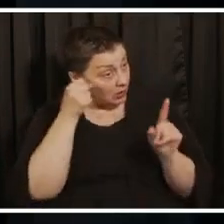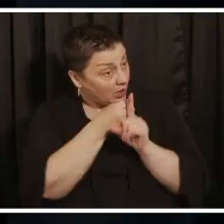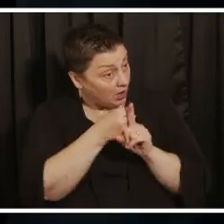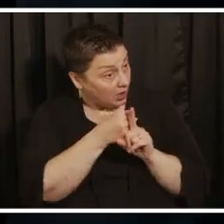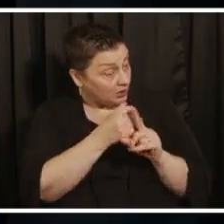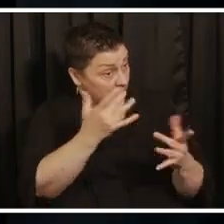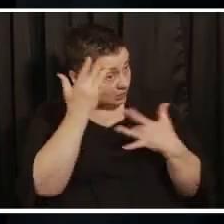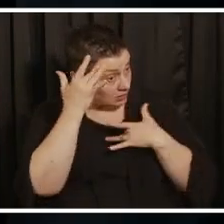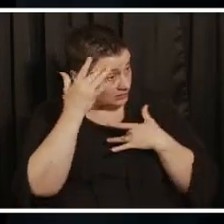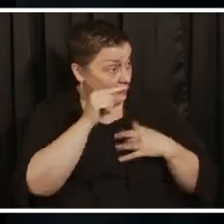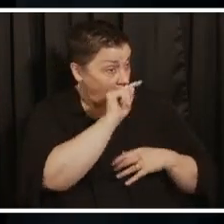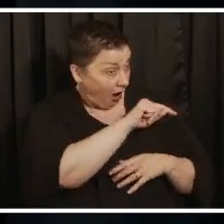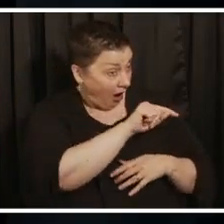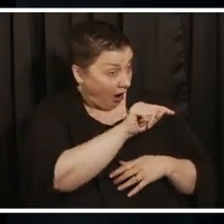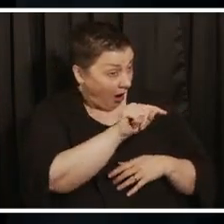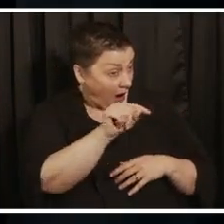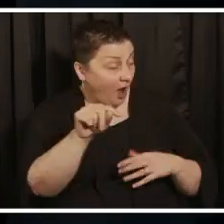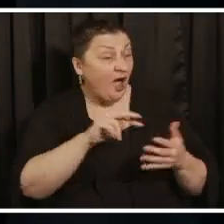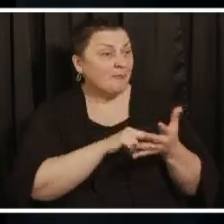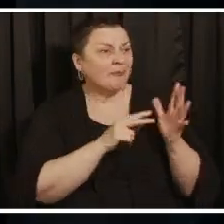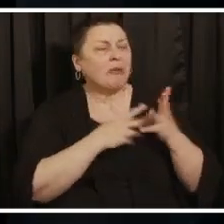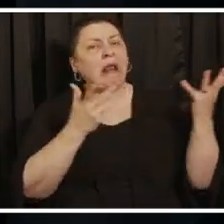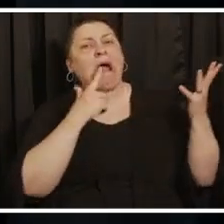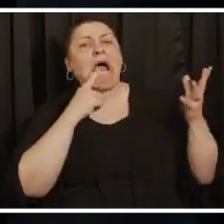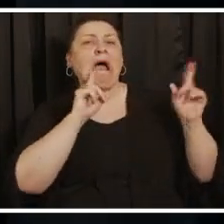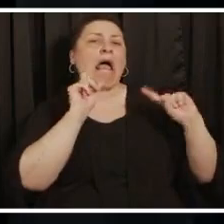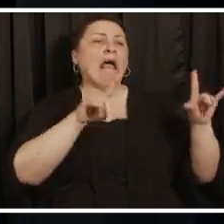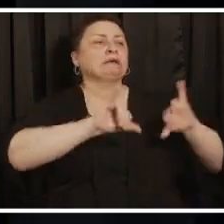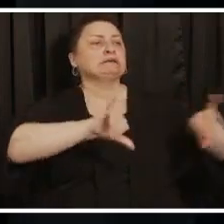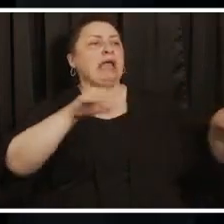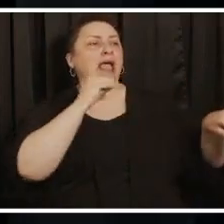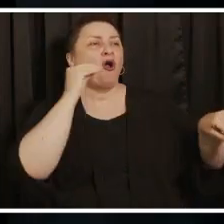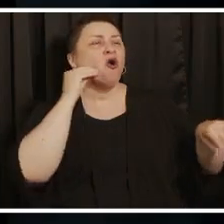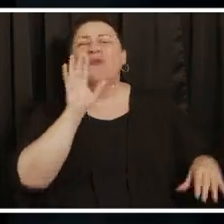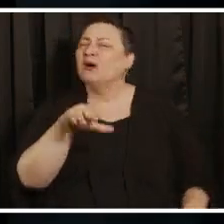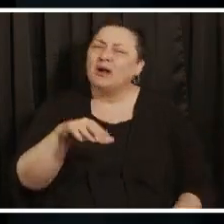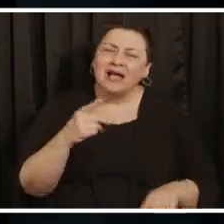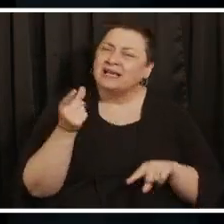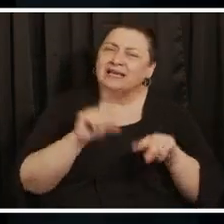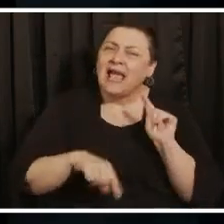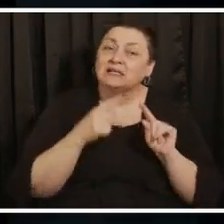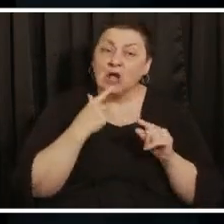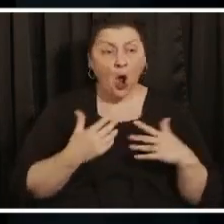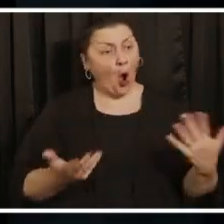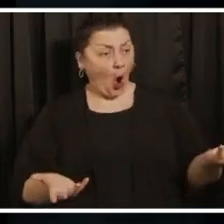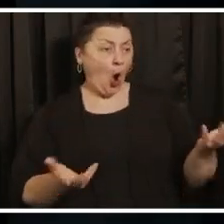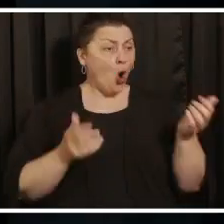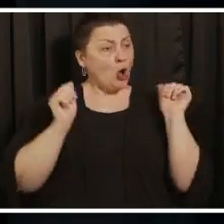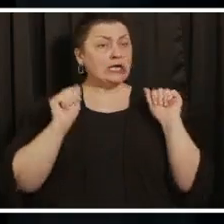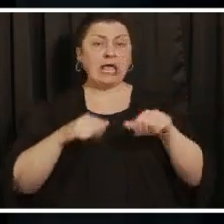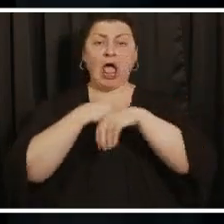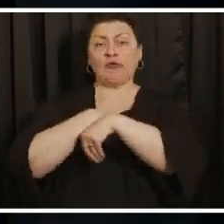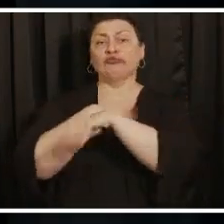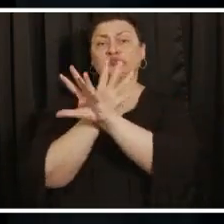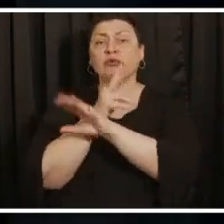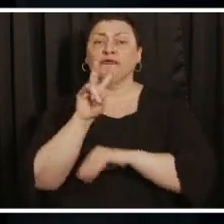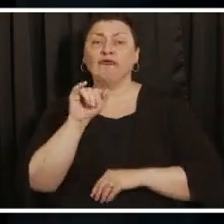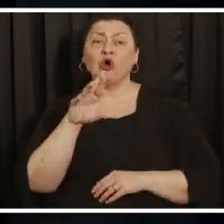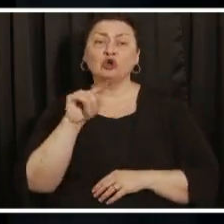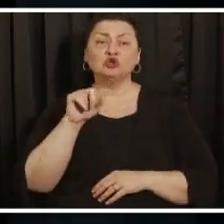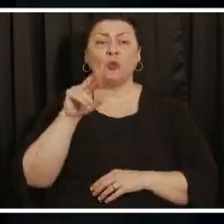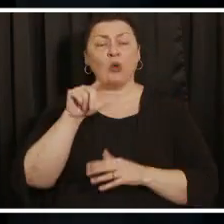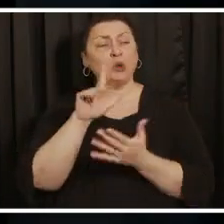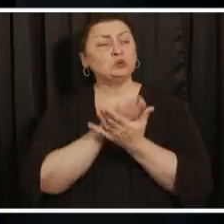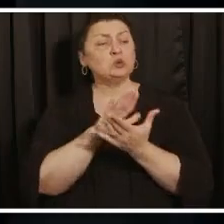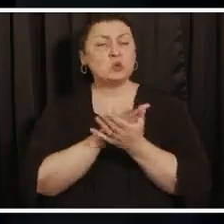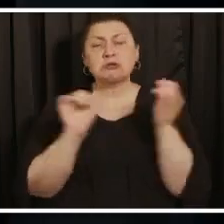you know what, it's not a good excuse just to say you're all virtual for the semester. You need to implement these safety measures. And